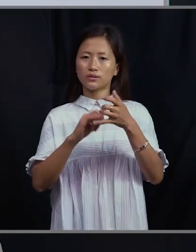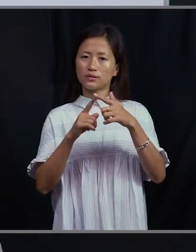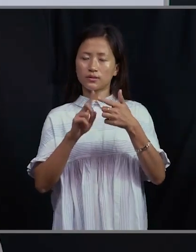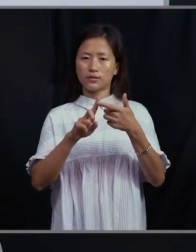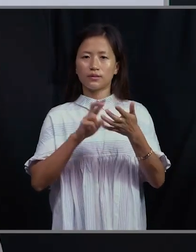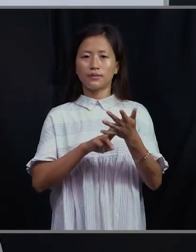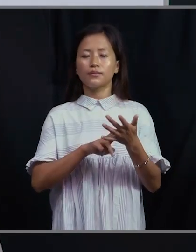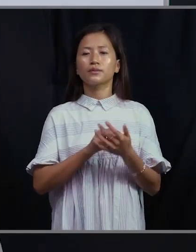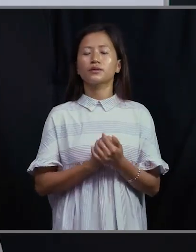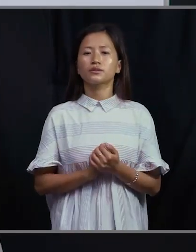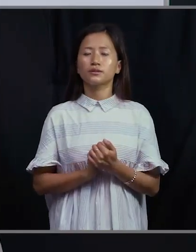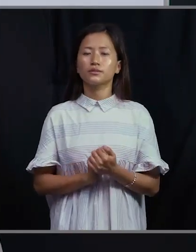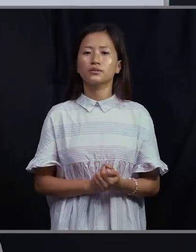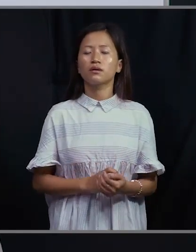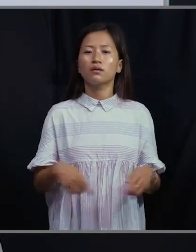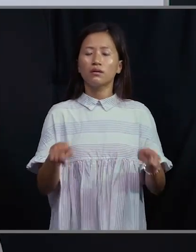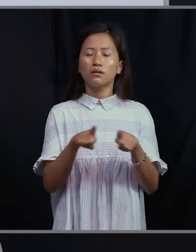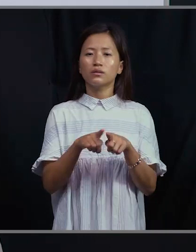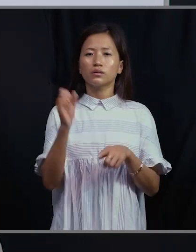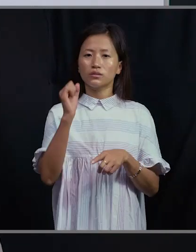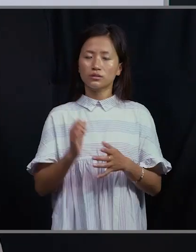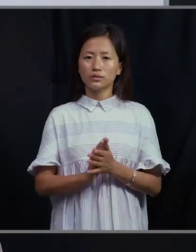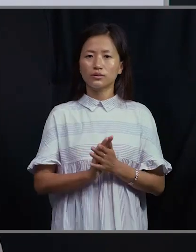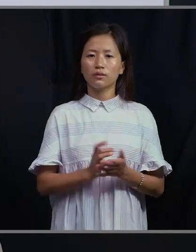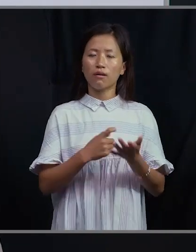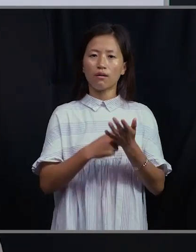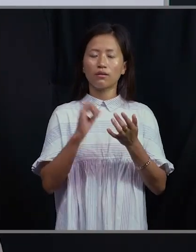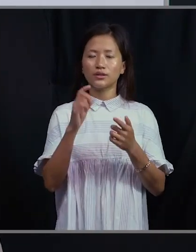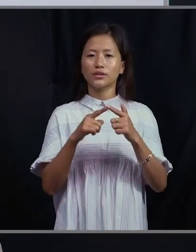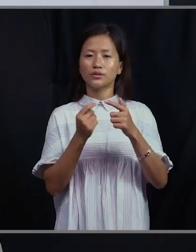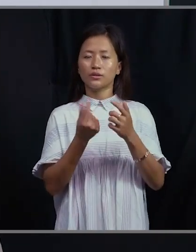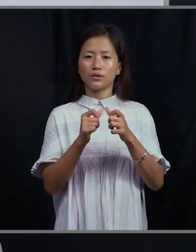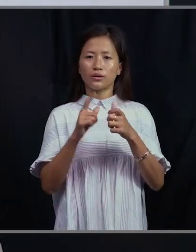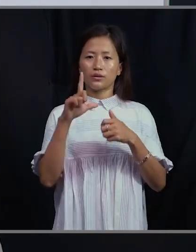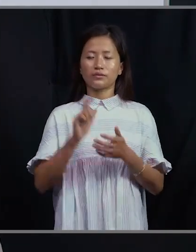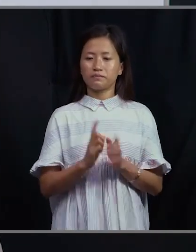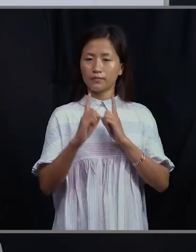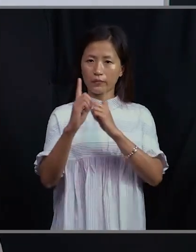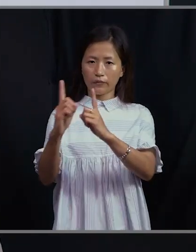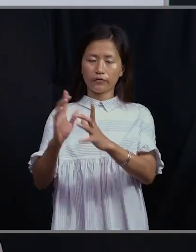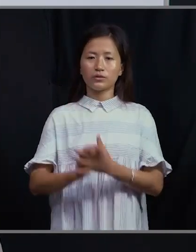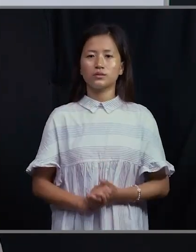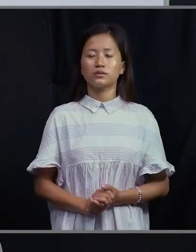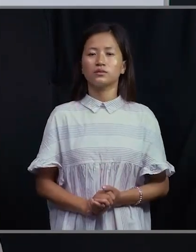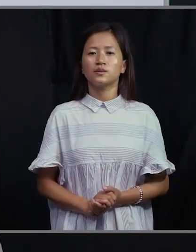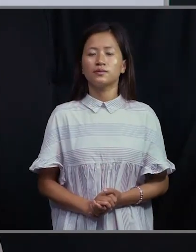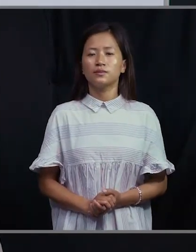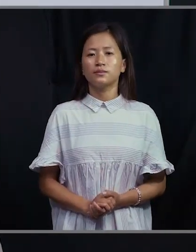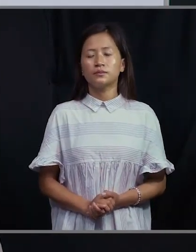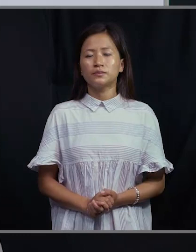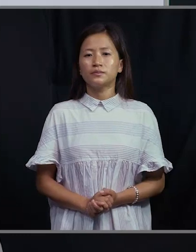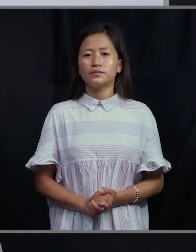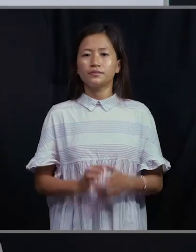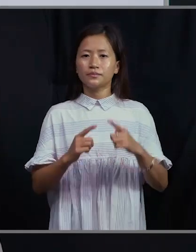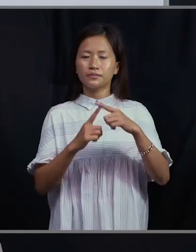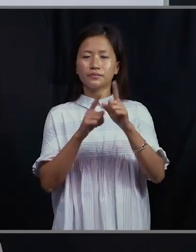all these things, the social customs and also the rituals, religious rituals follows. Okay, and then the